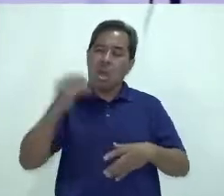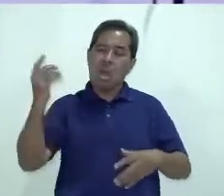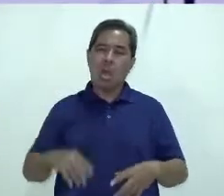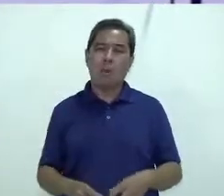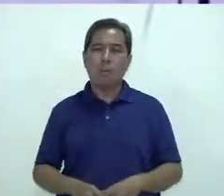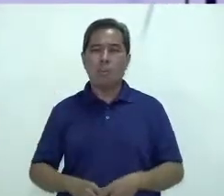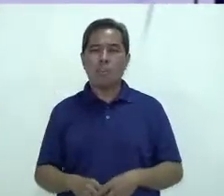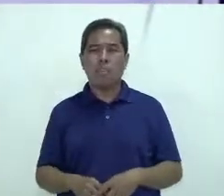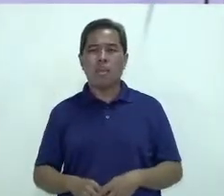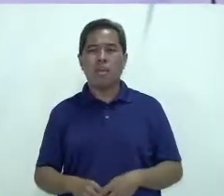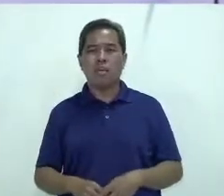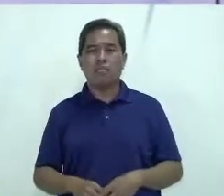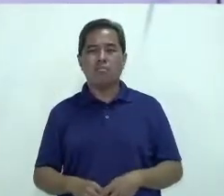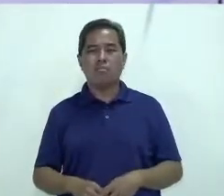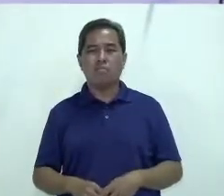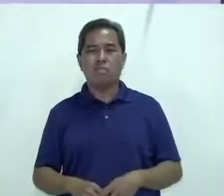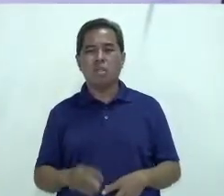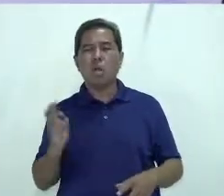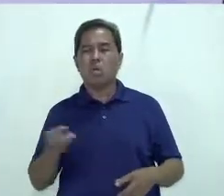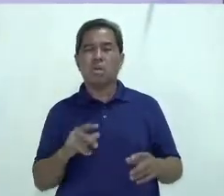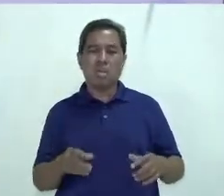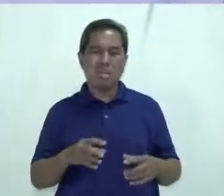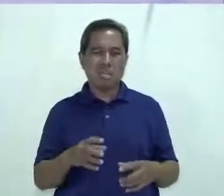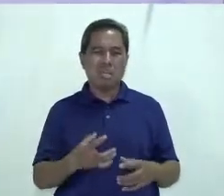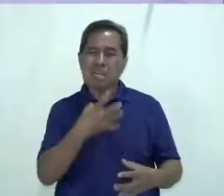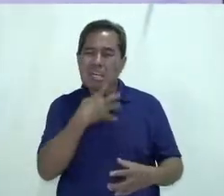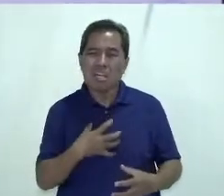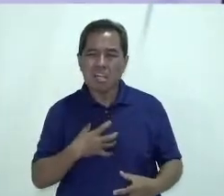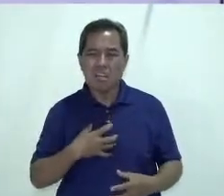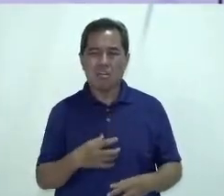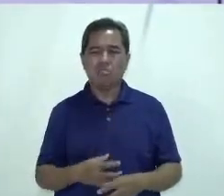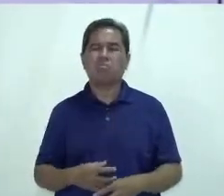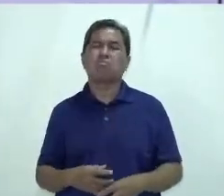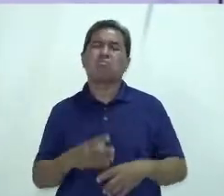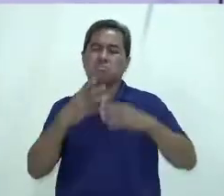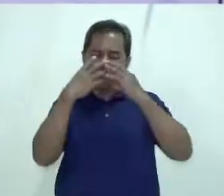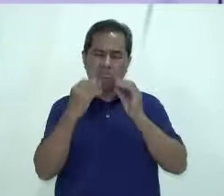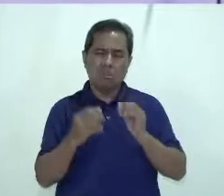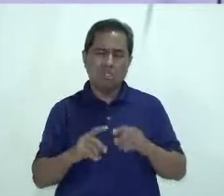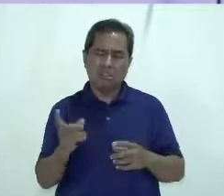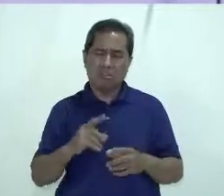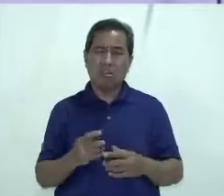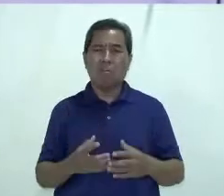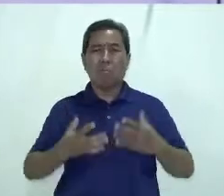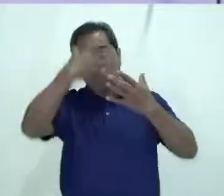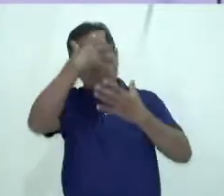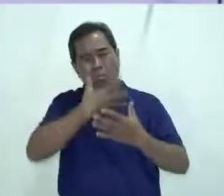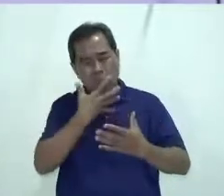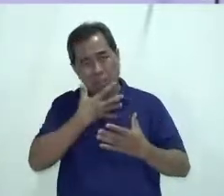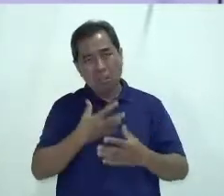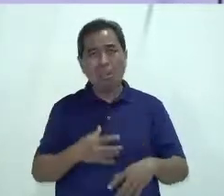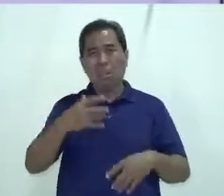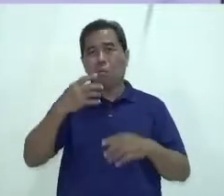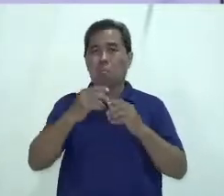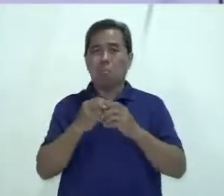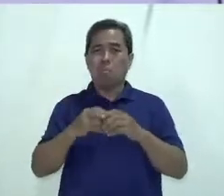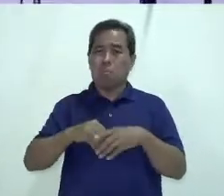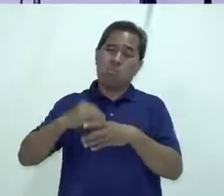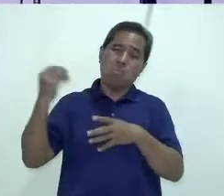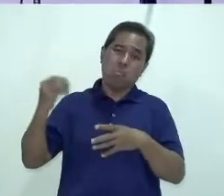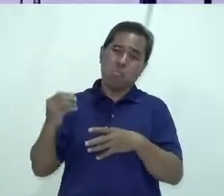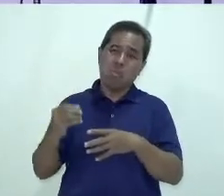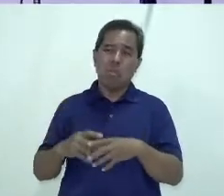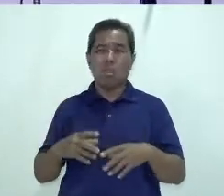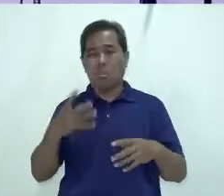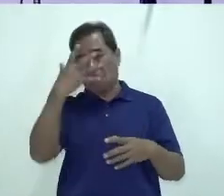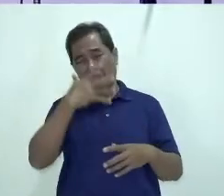to complain. Face shield on, face shield off. What is it? I don't really know. I mean, I keep getting mixed news. What am I supposed to